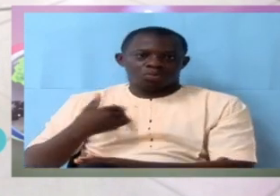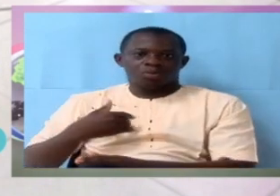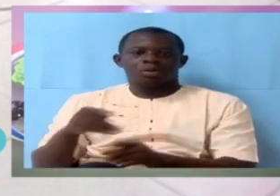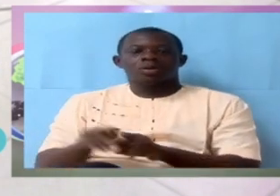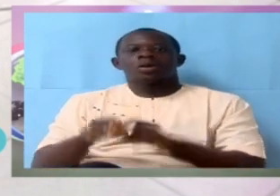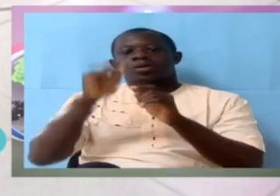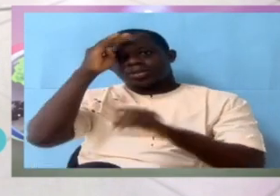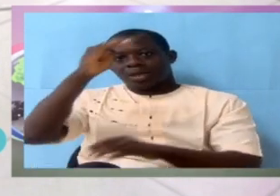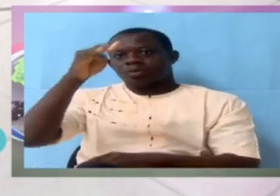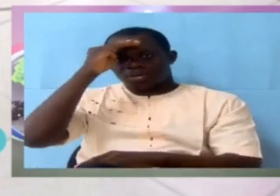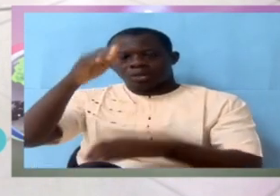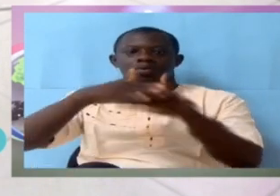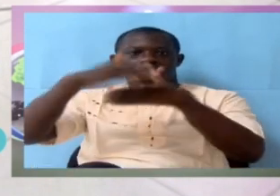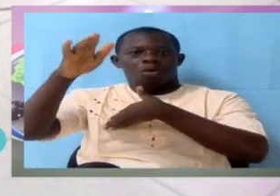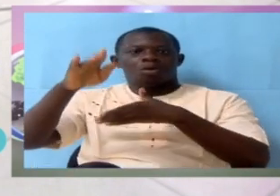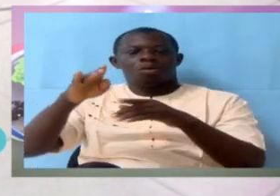Thank you very much.